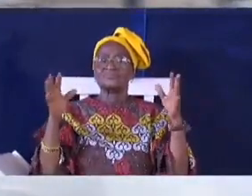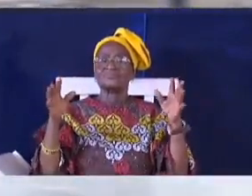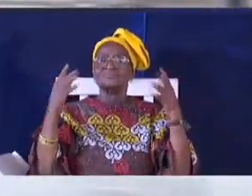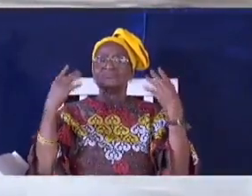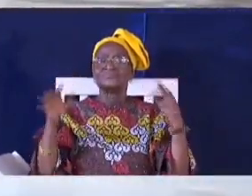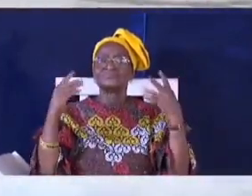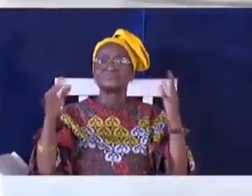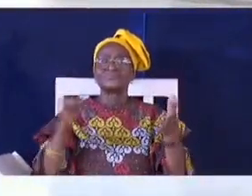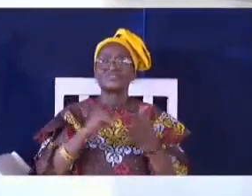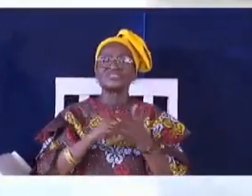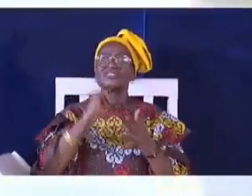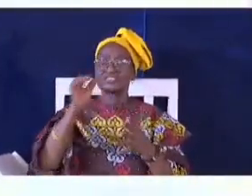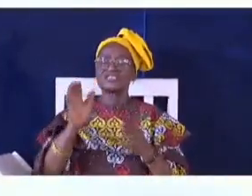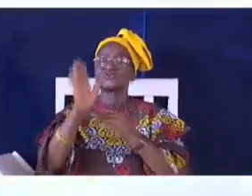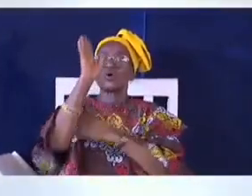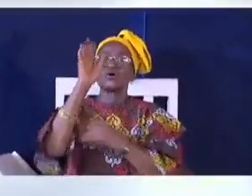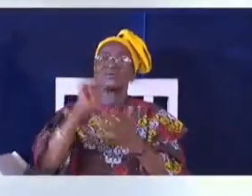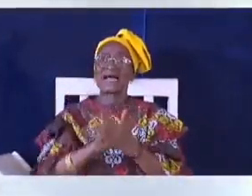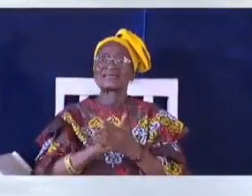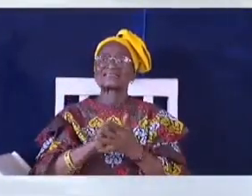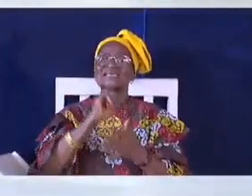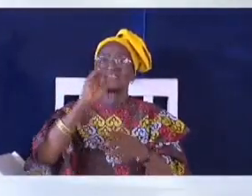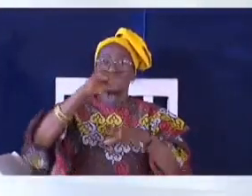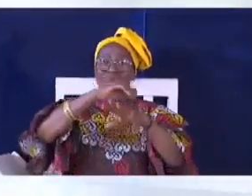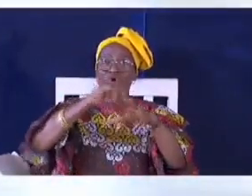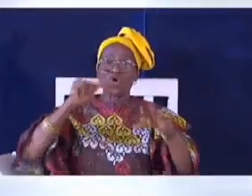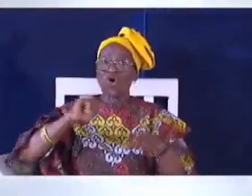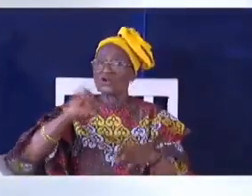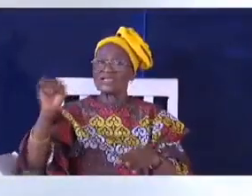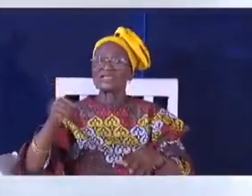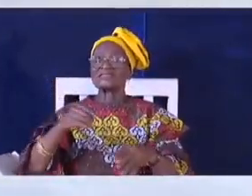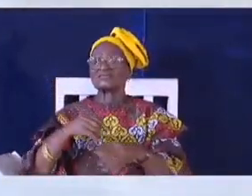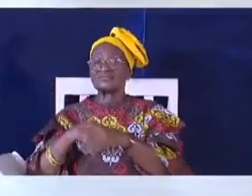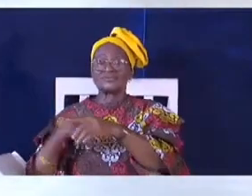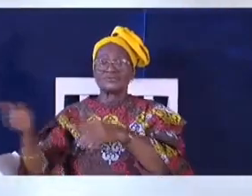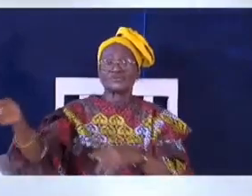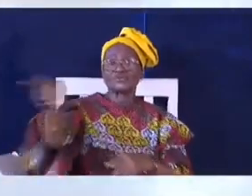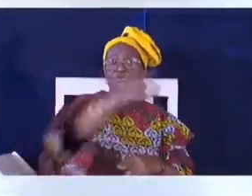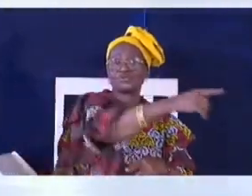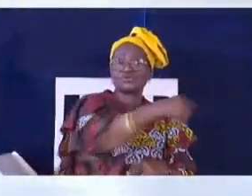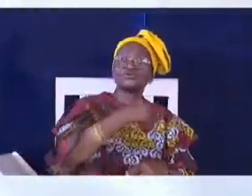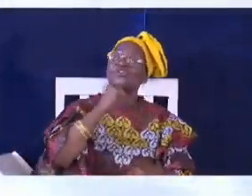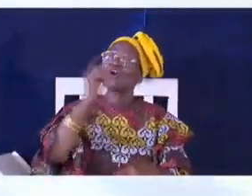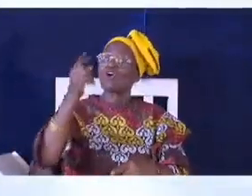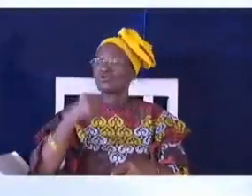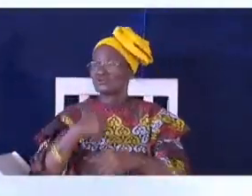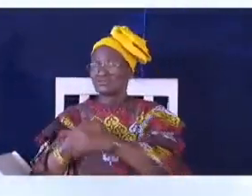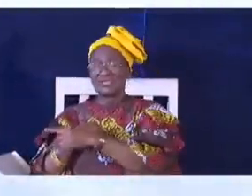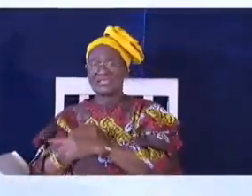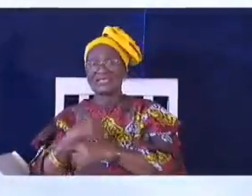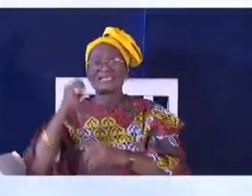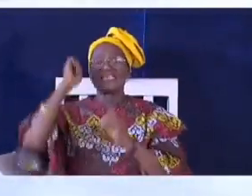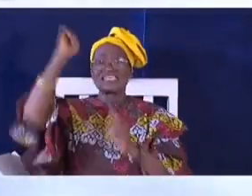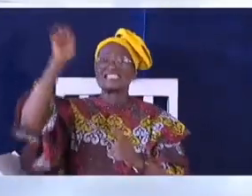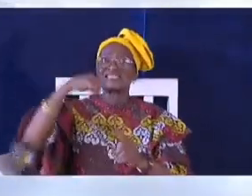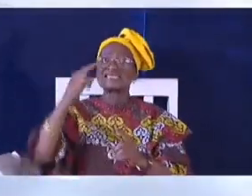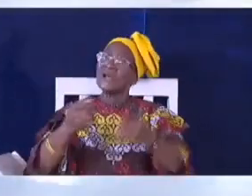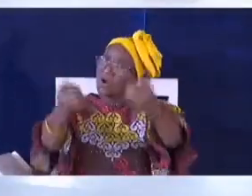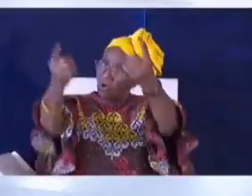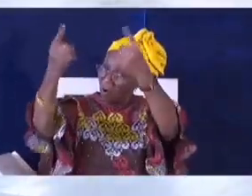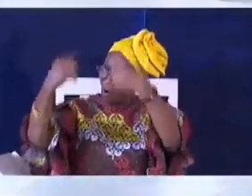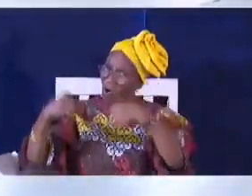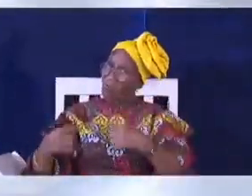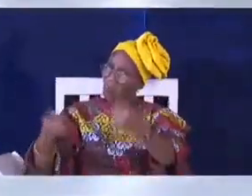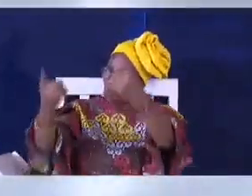1. It is God that is calling you, not me. He's saying, come to my side, because